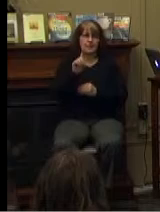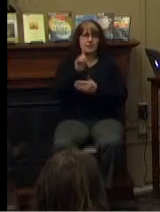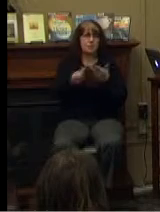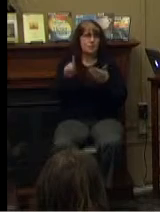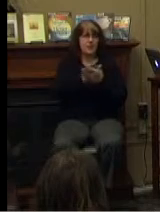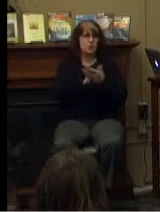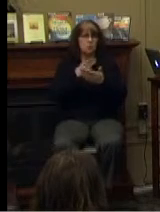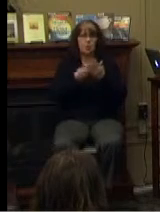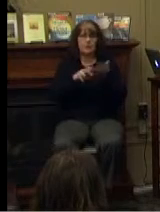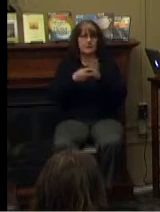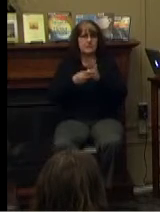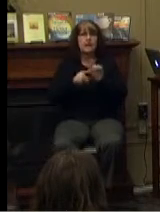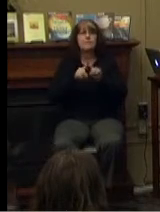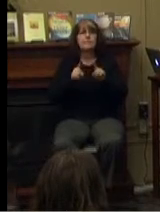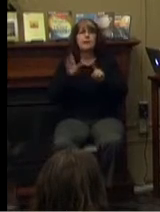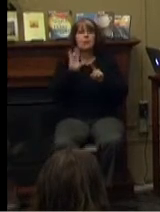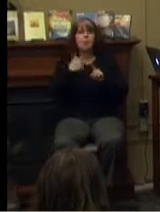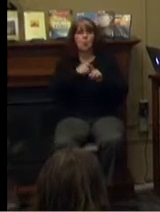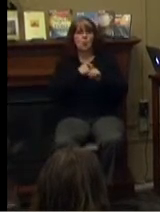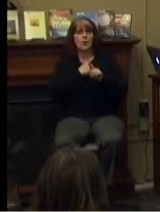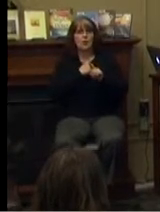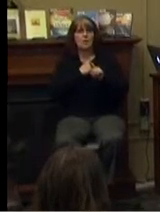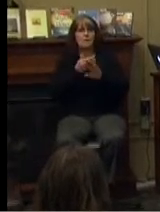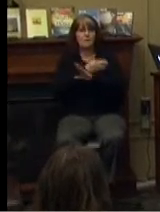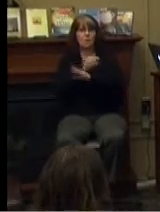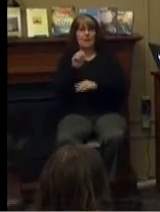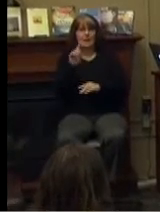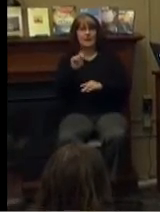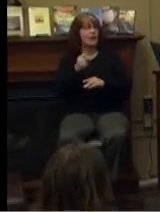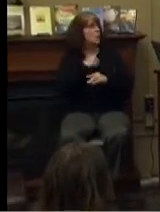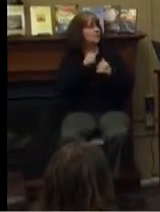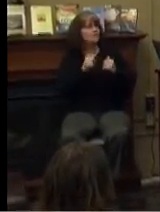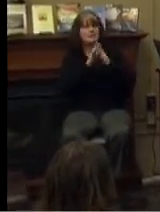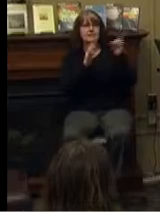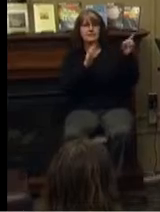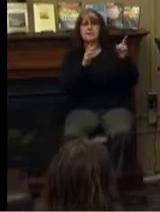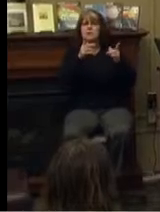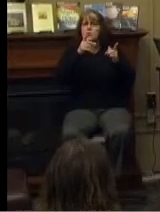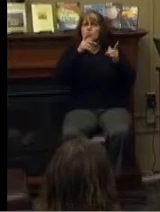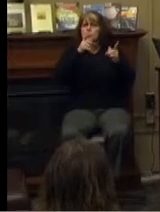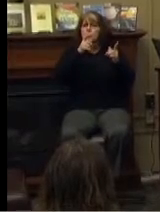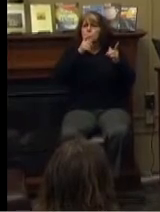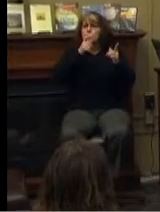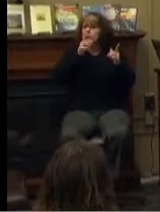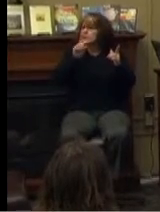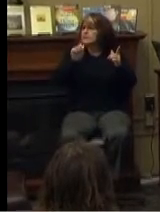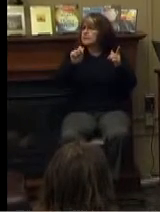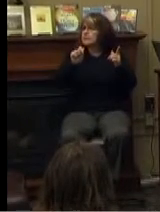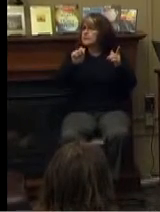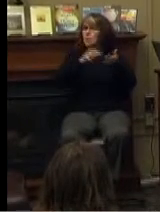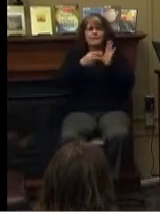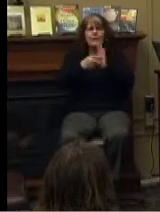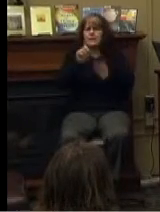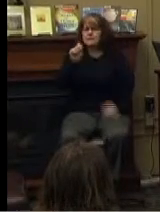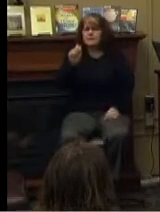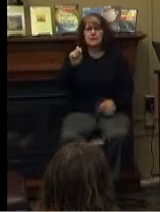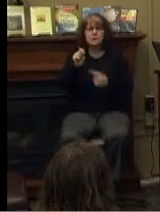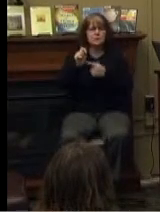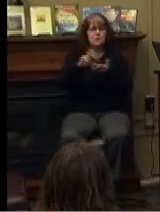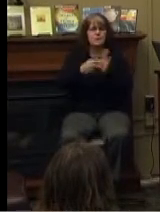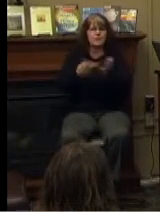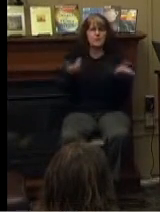we faced when the ADA was established. So who has a disability? Who qualifies? And so there